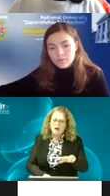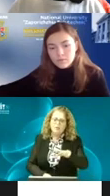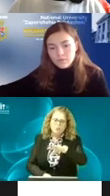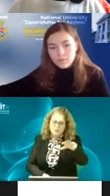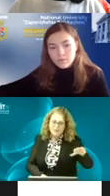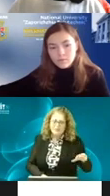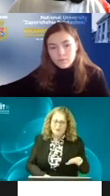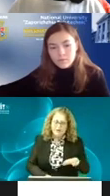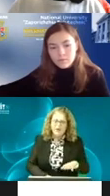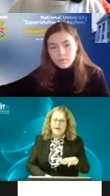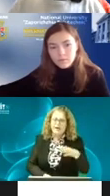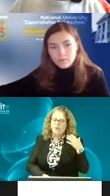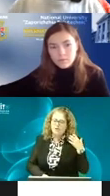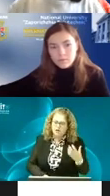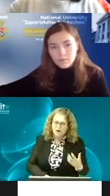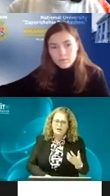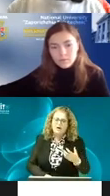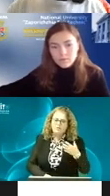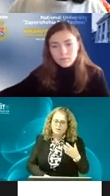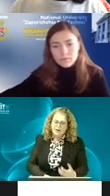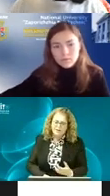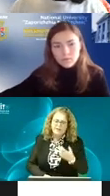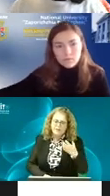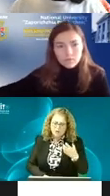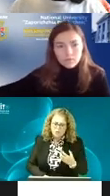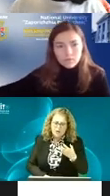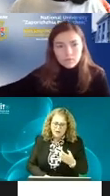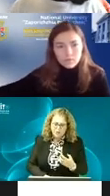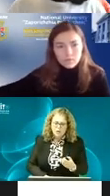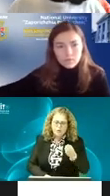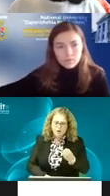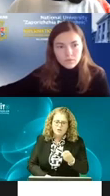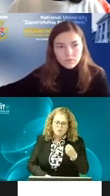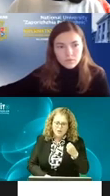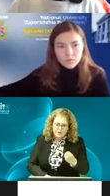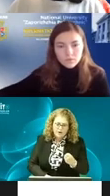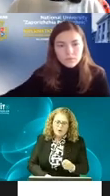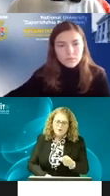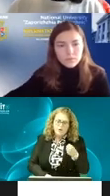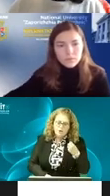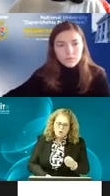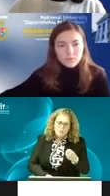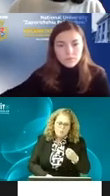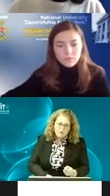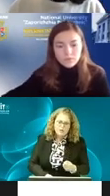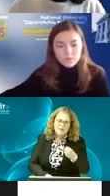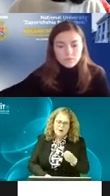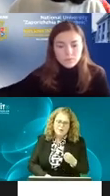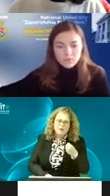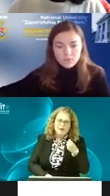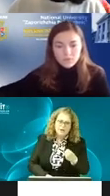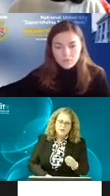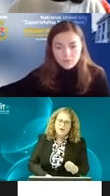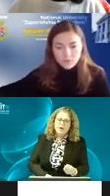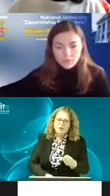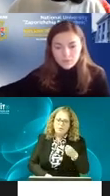are multidisciplinary and with the target of creating this new language of working together, which is so important now in